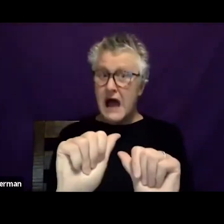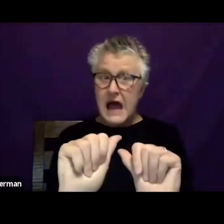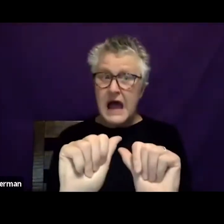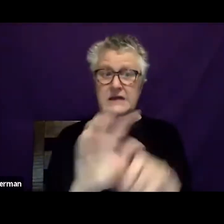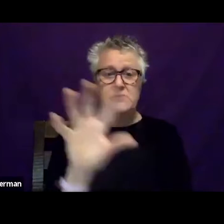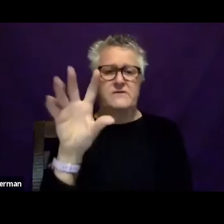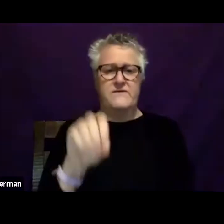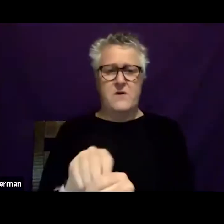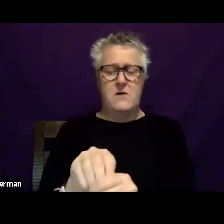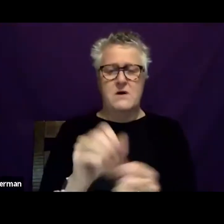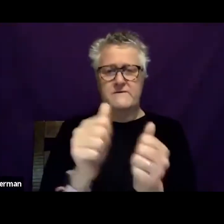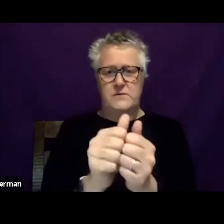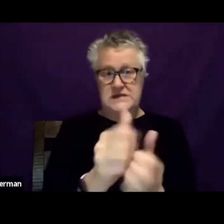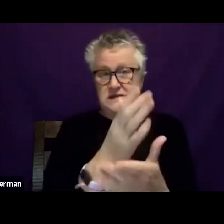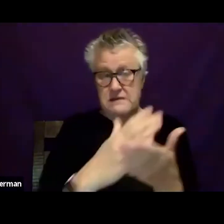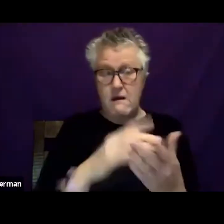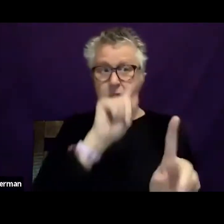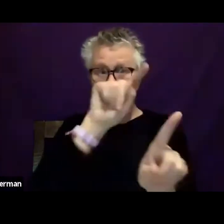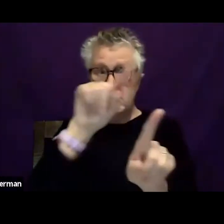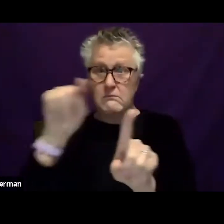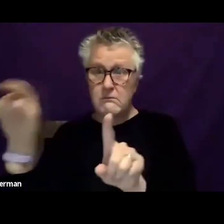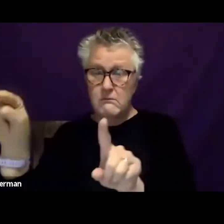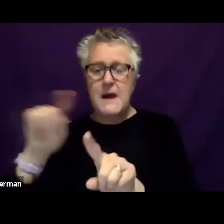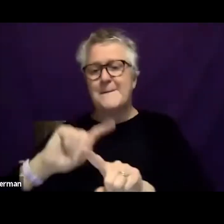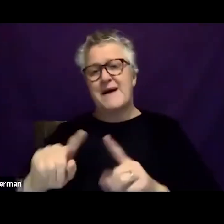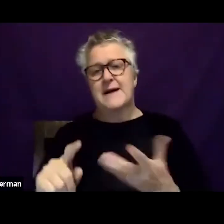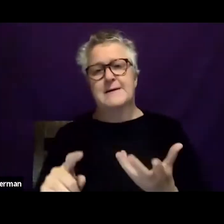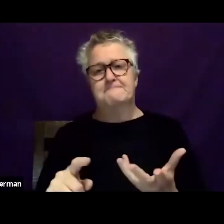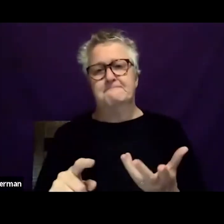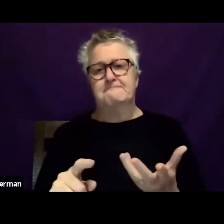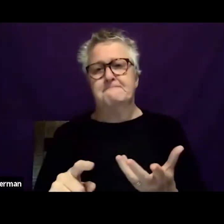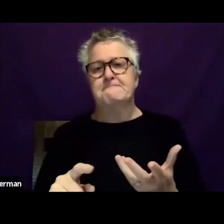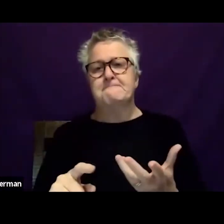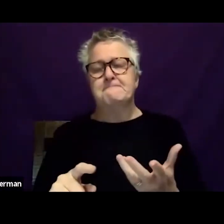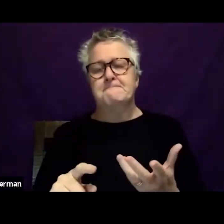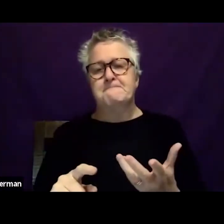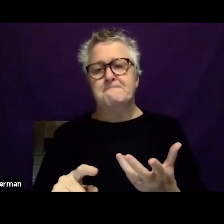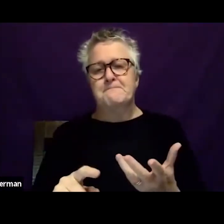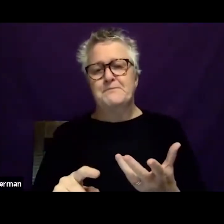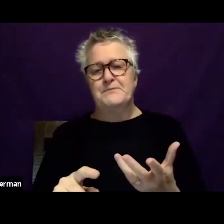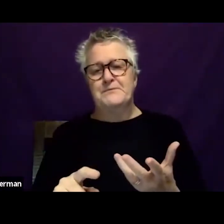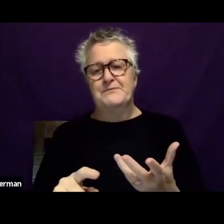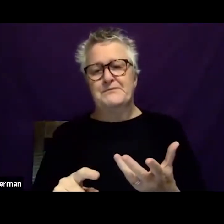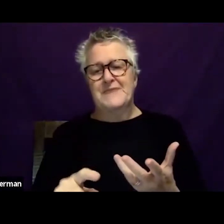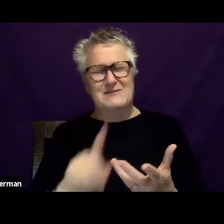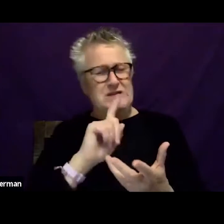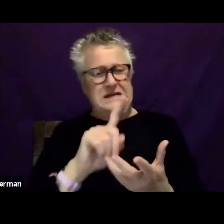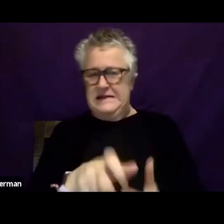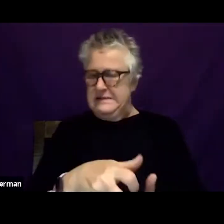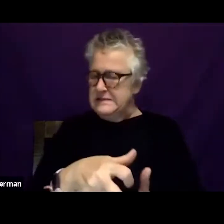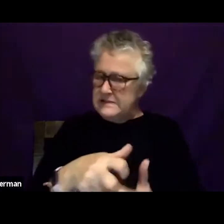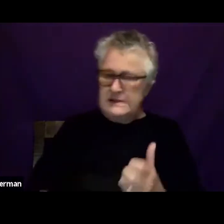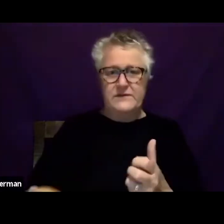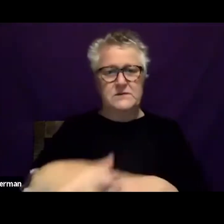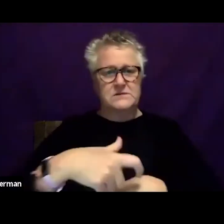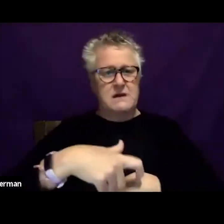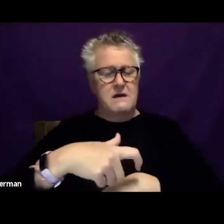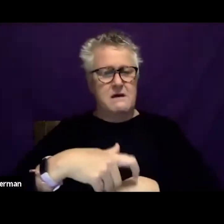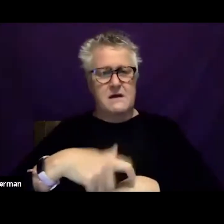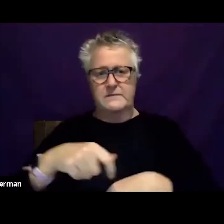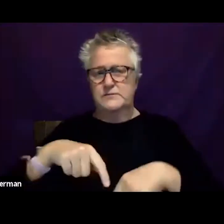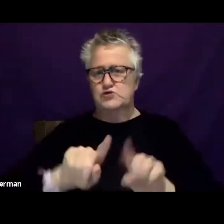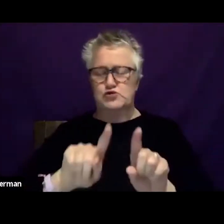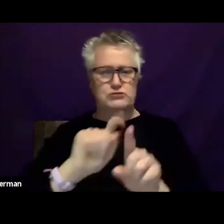in that to invite them along today, but obviously with it being, you know, quite a difficult time with the pandemic, I couldn't really